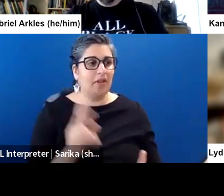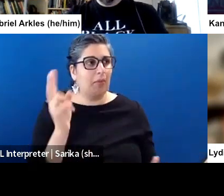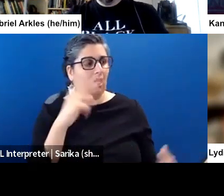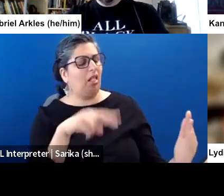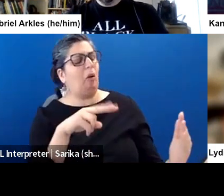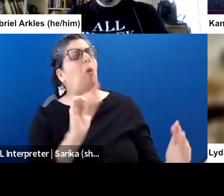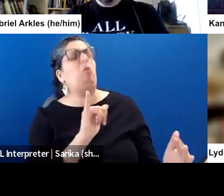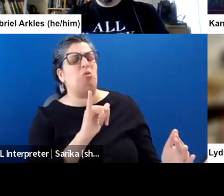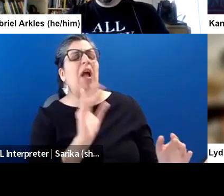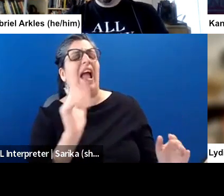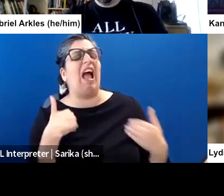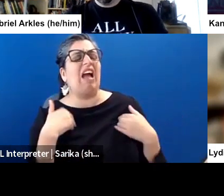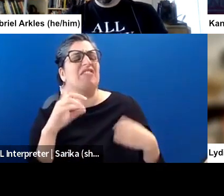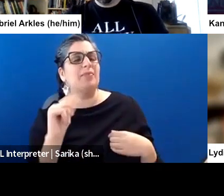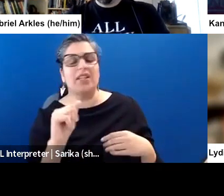have a disability.